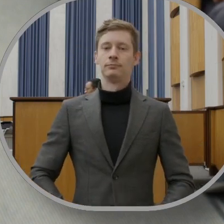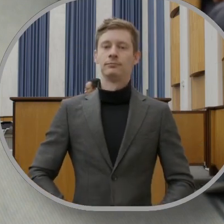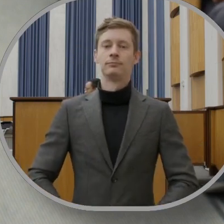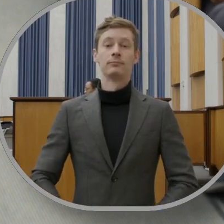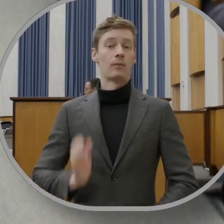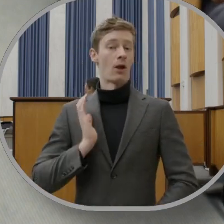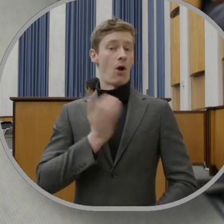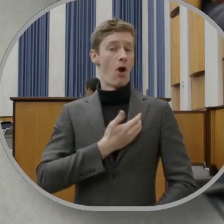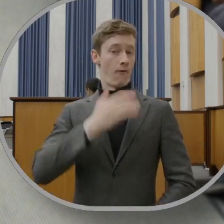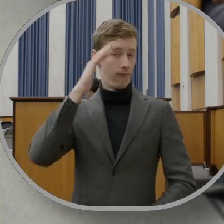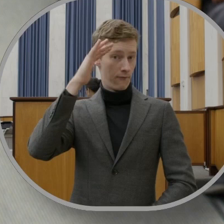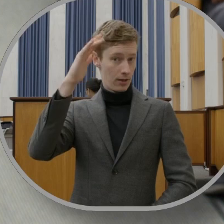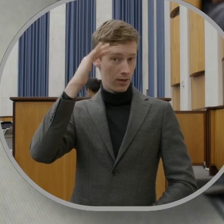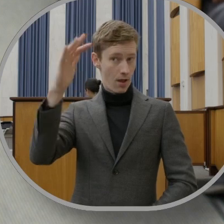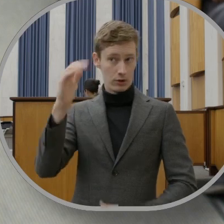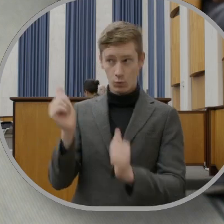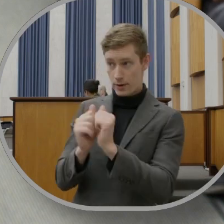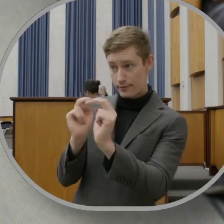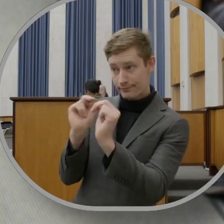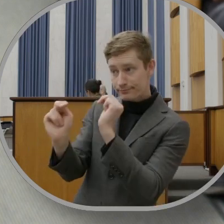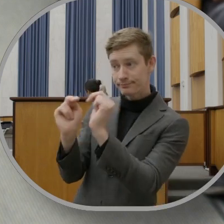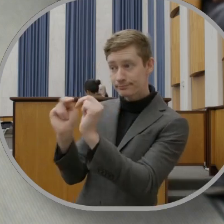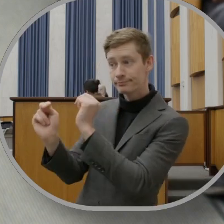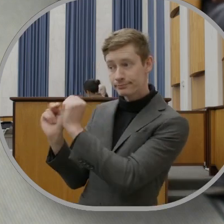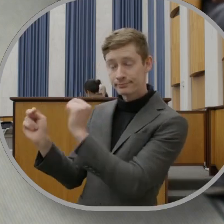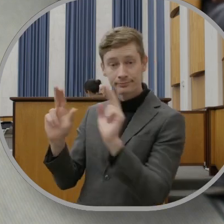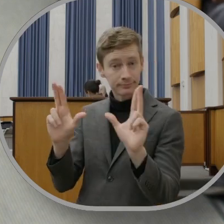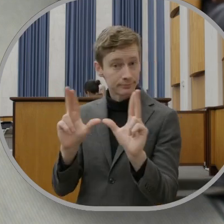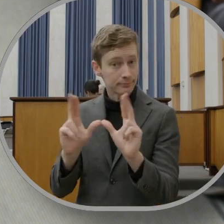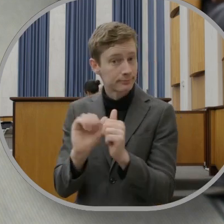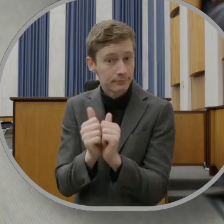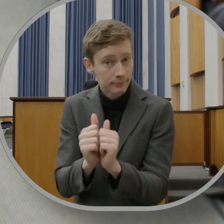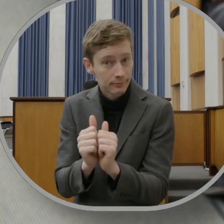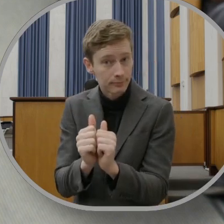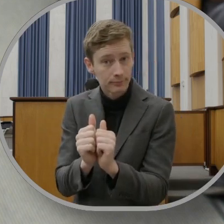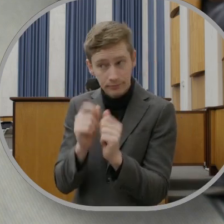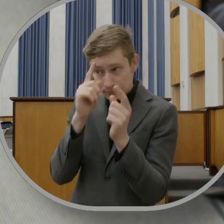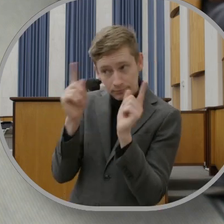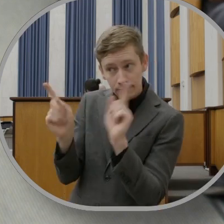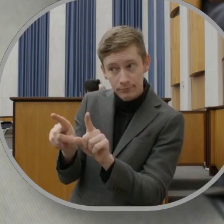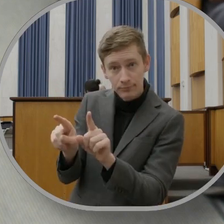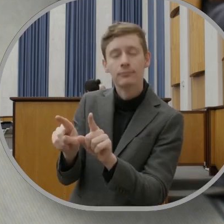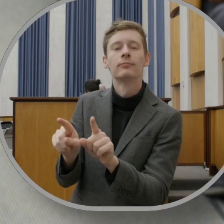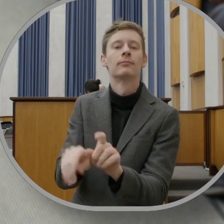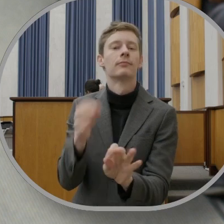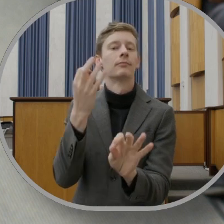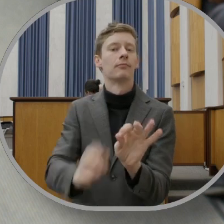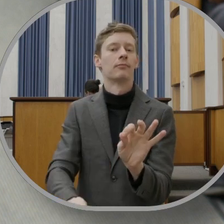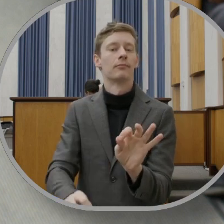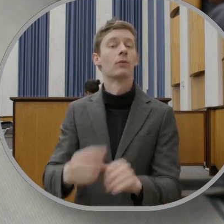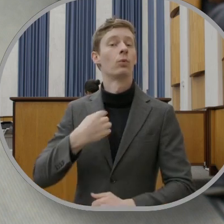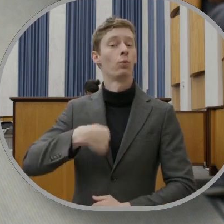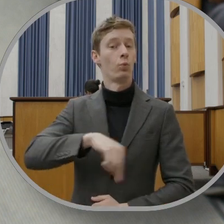Our philosophy in approaching these negotiations and how we have structured these agreements is very simple. As a city,